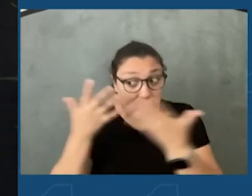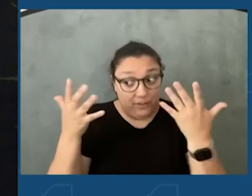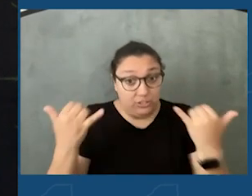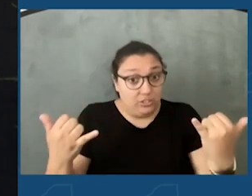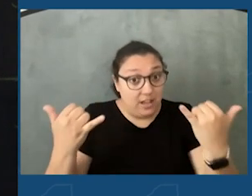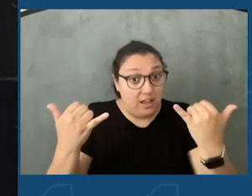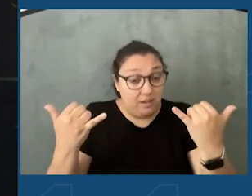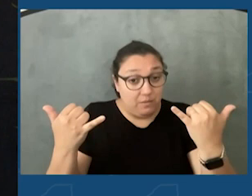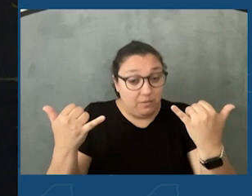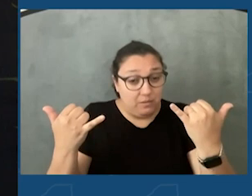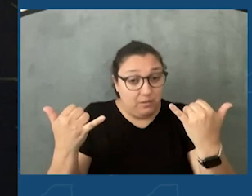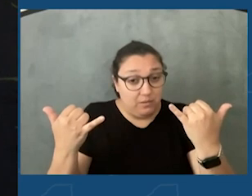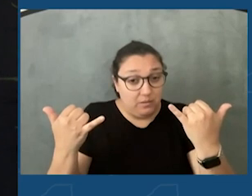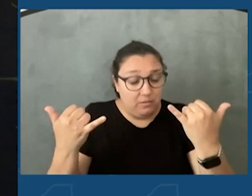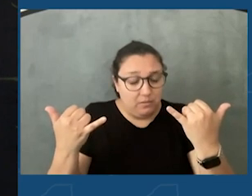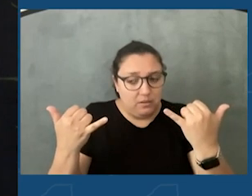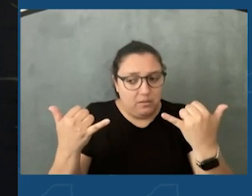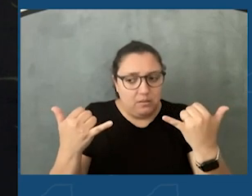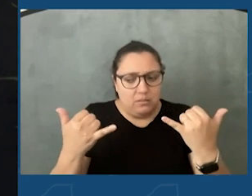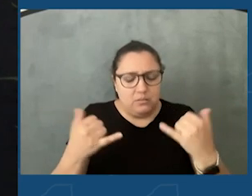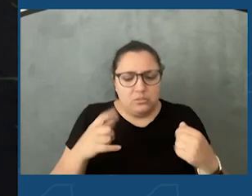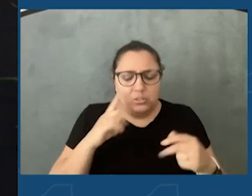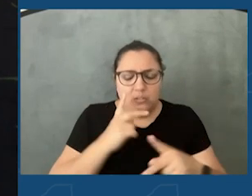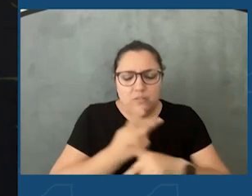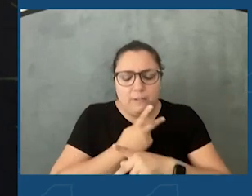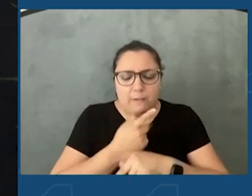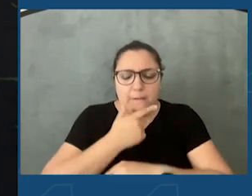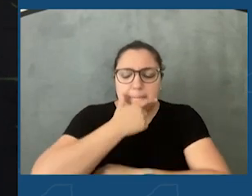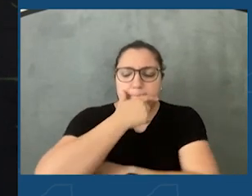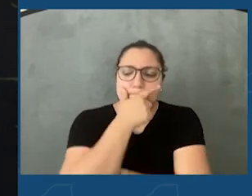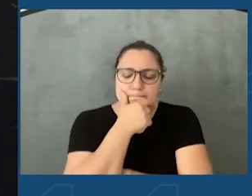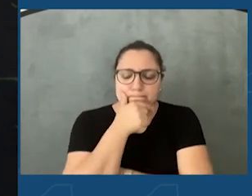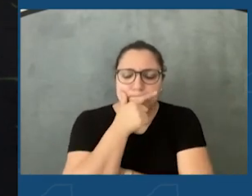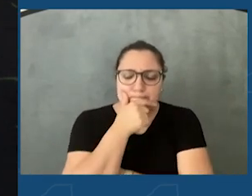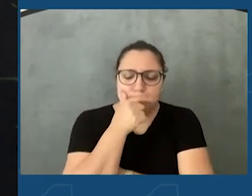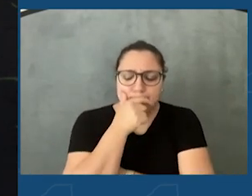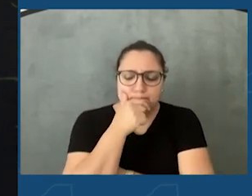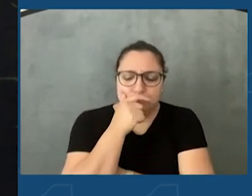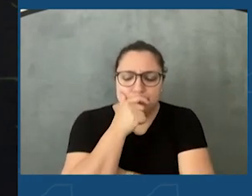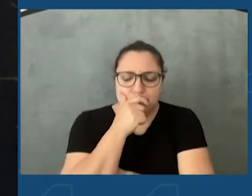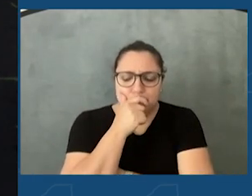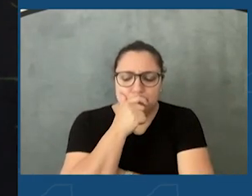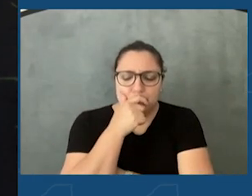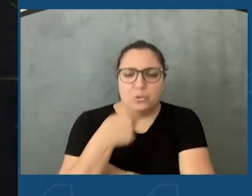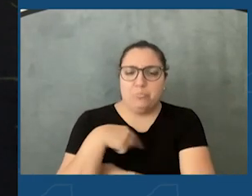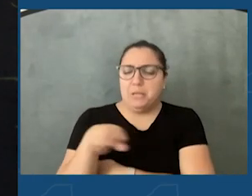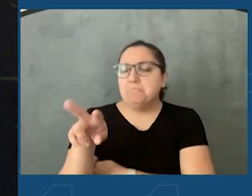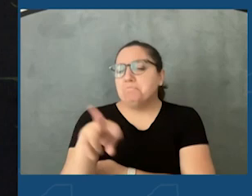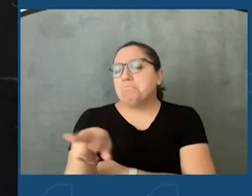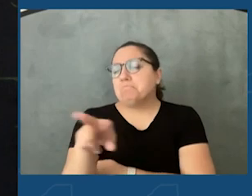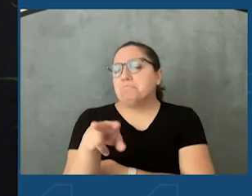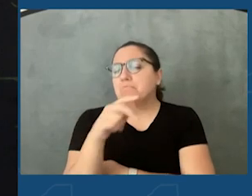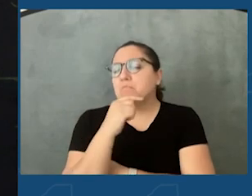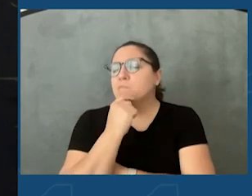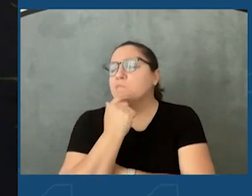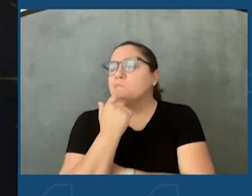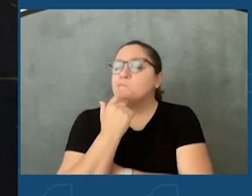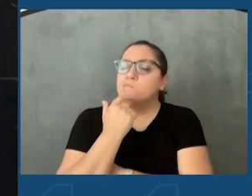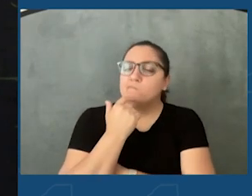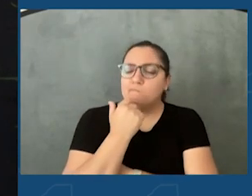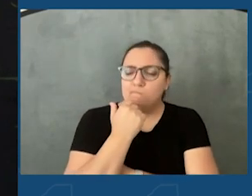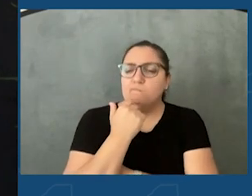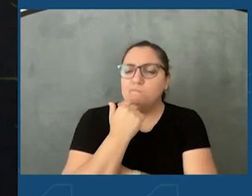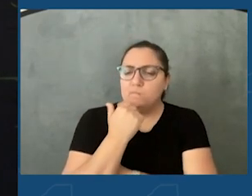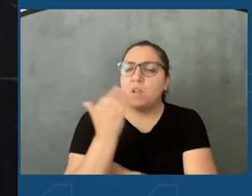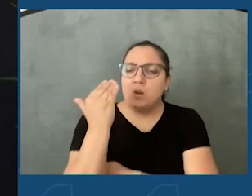to wait. When I find an area that needs to be supercharged and bring energy to it and support it, I know we have to do